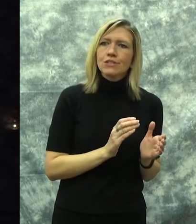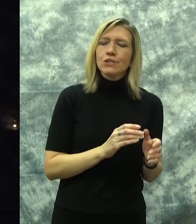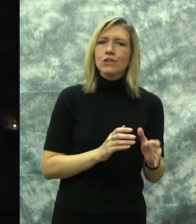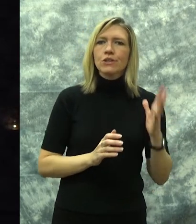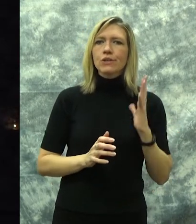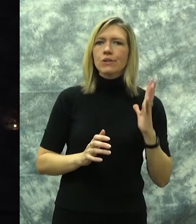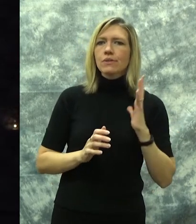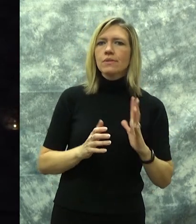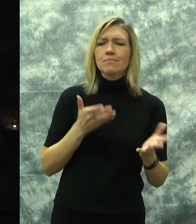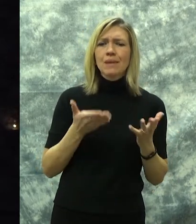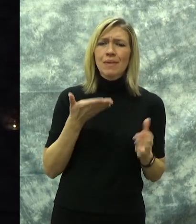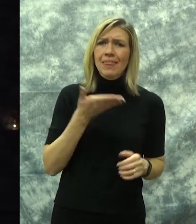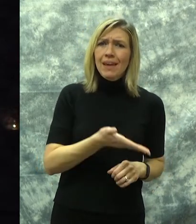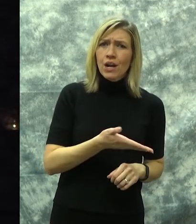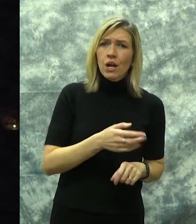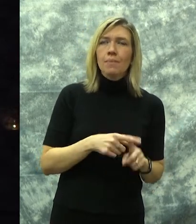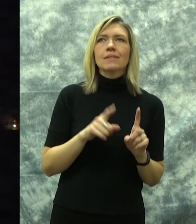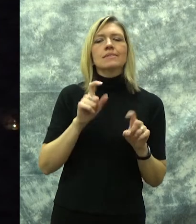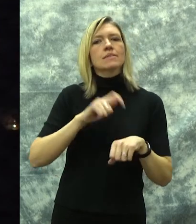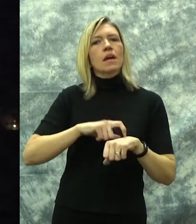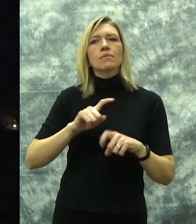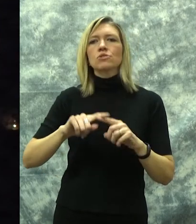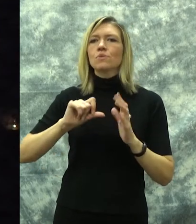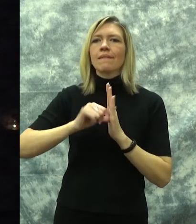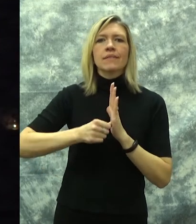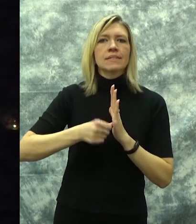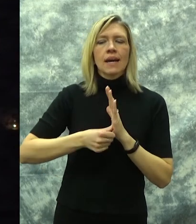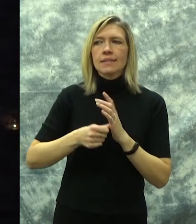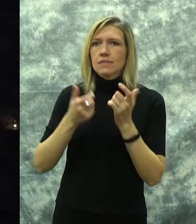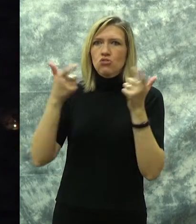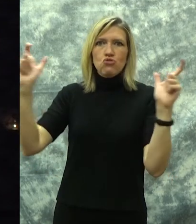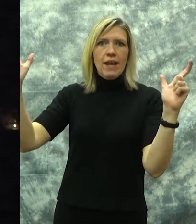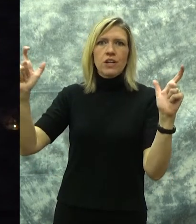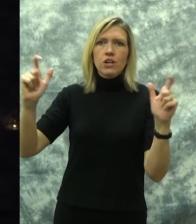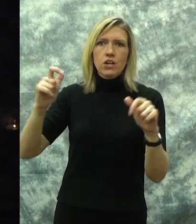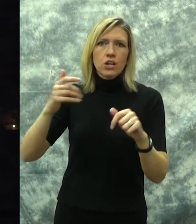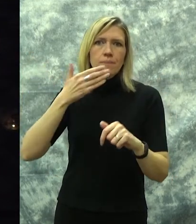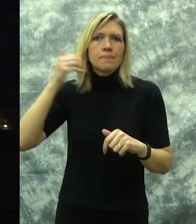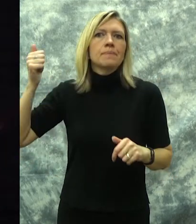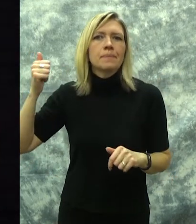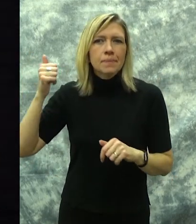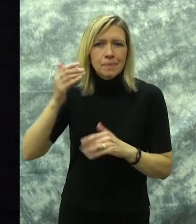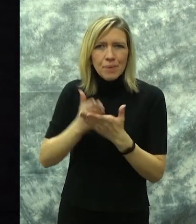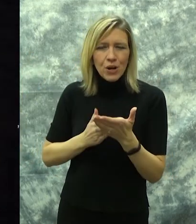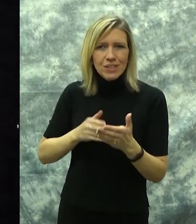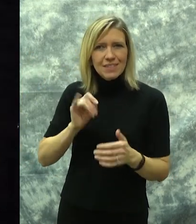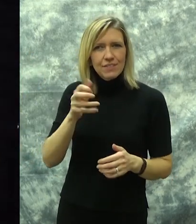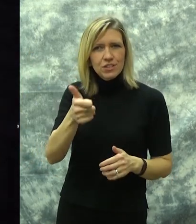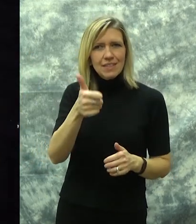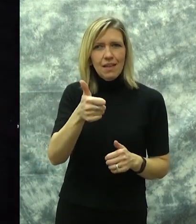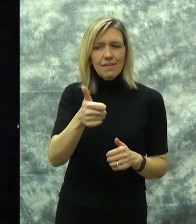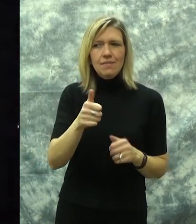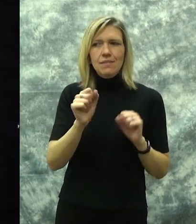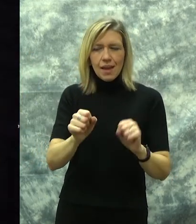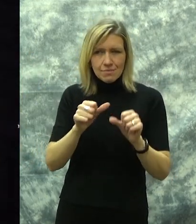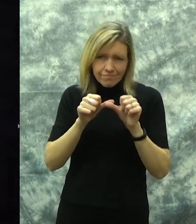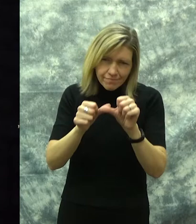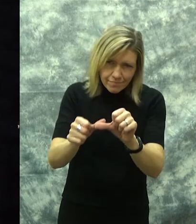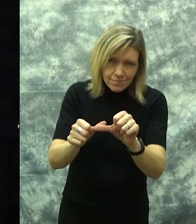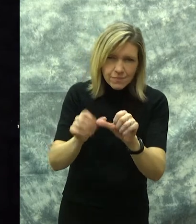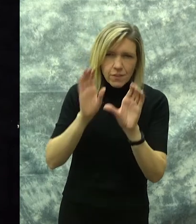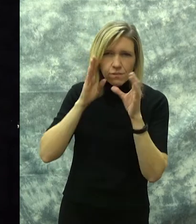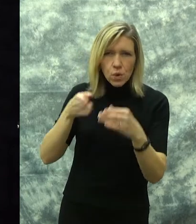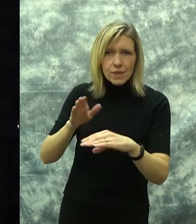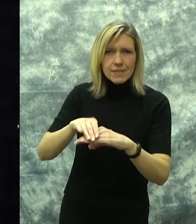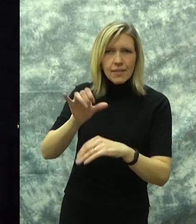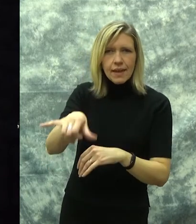to emphasize the greater aspects of who you are so that you can bring them into greater being. Absolutely. And becoming. And so as we move into